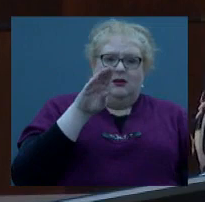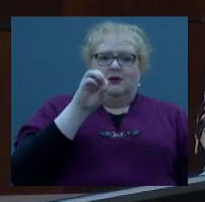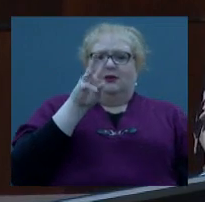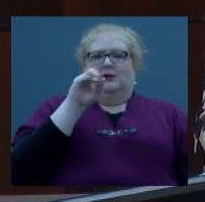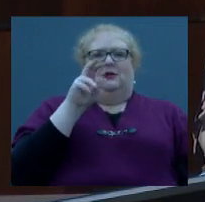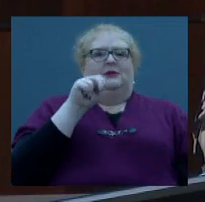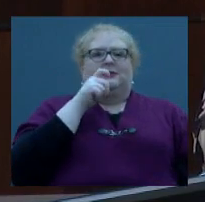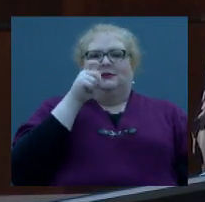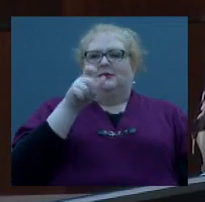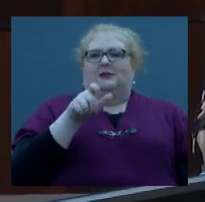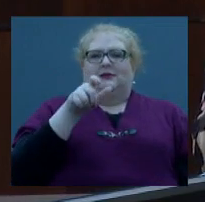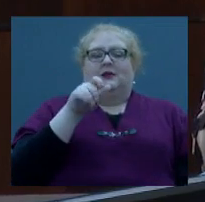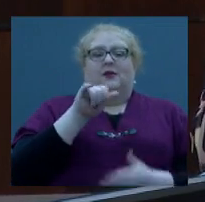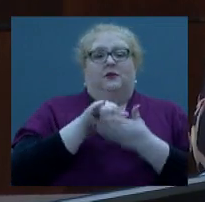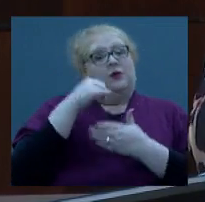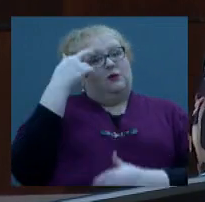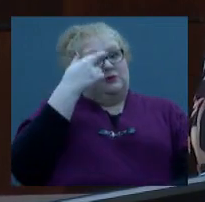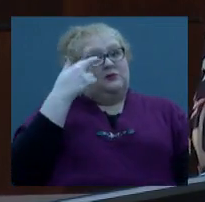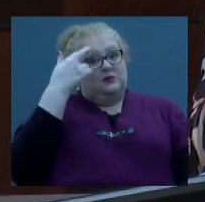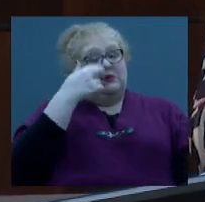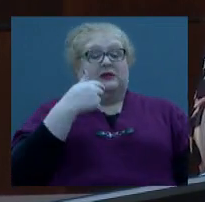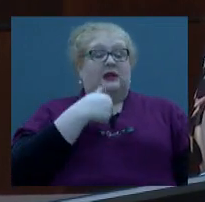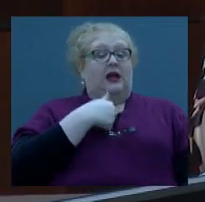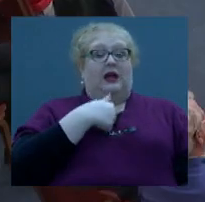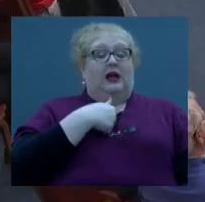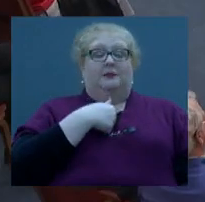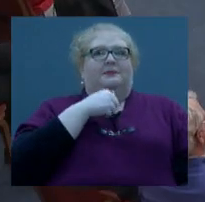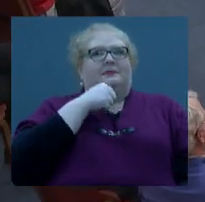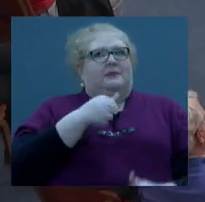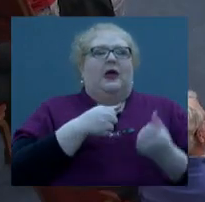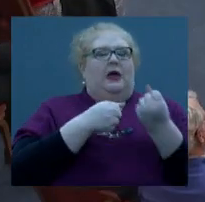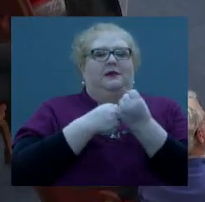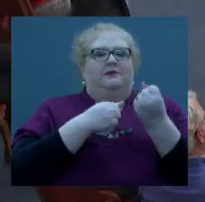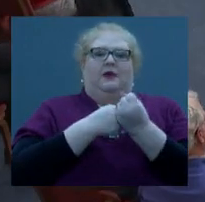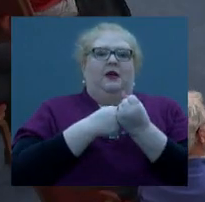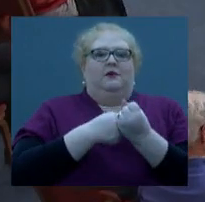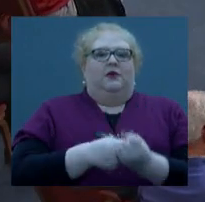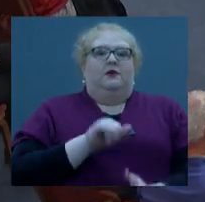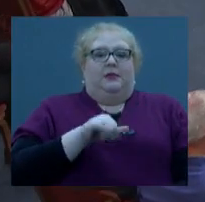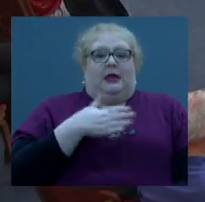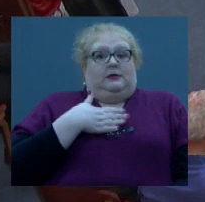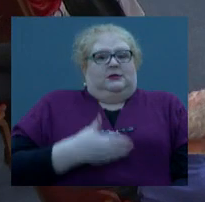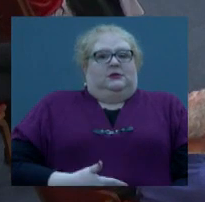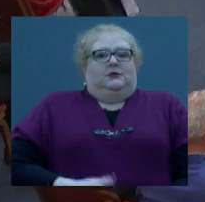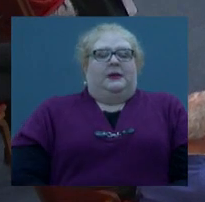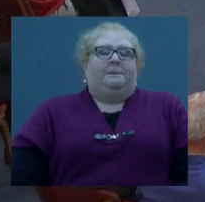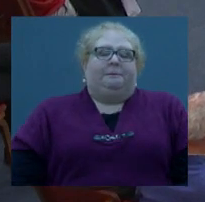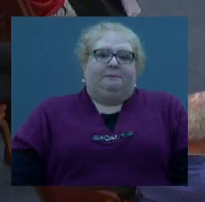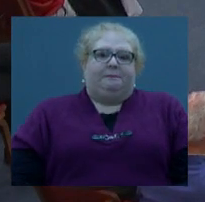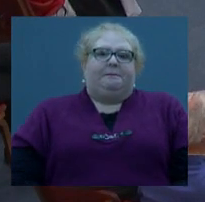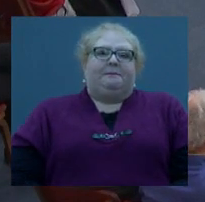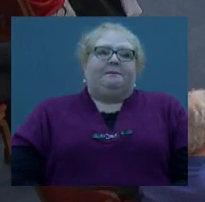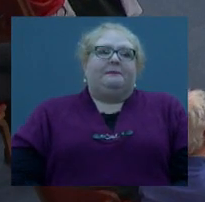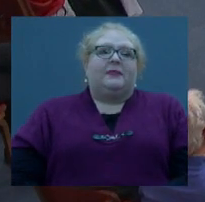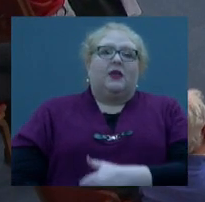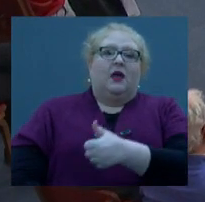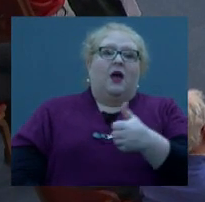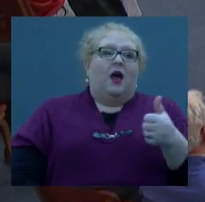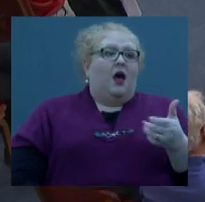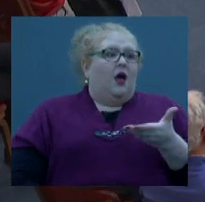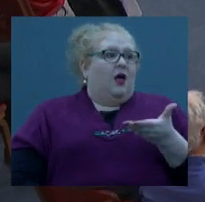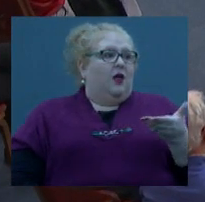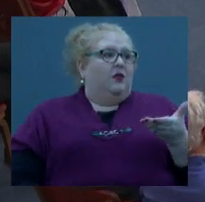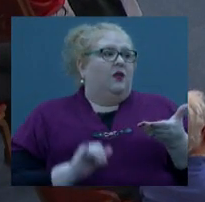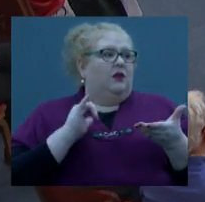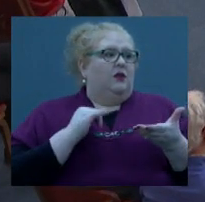for those reasons, I'm going to not be in favor of this. That's just me. Any other commissioners? I